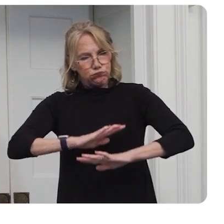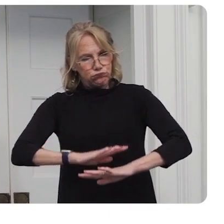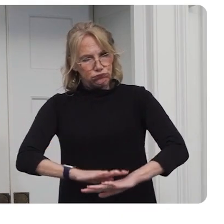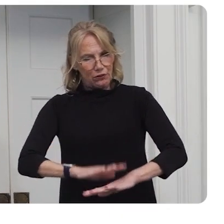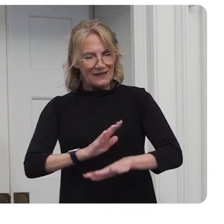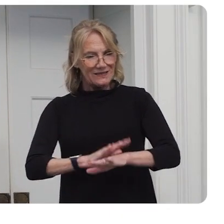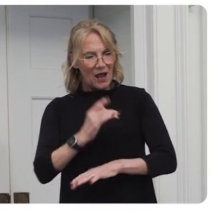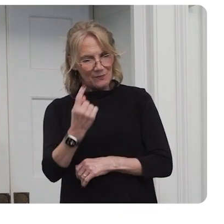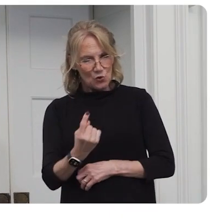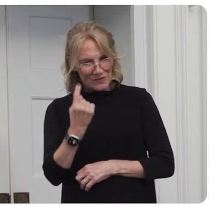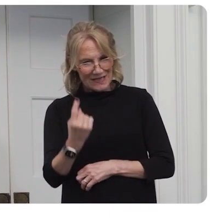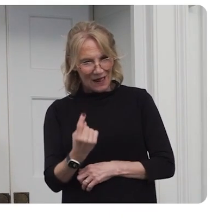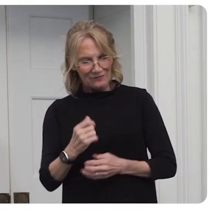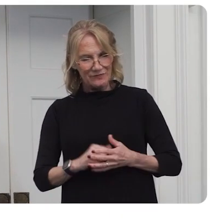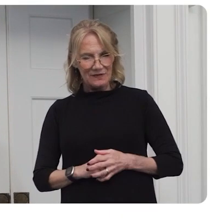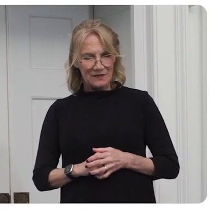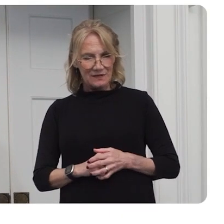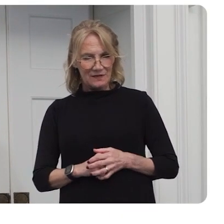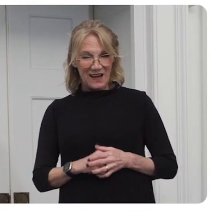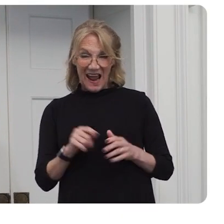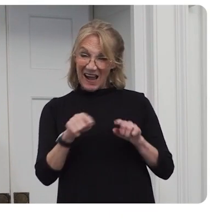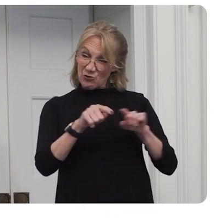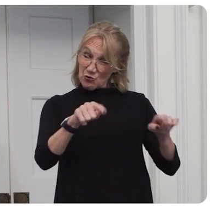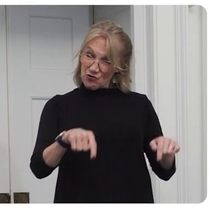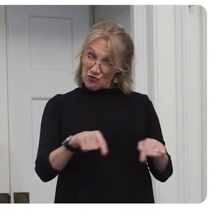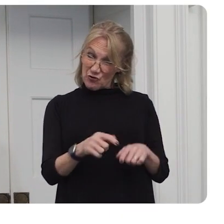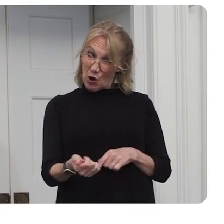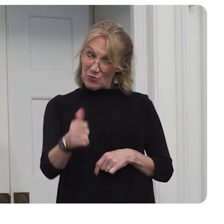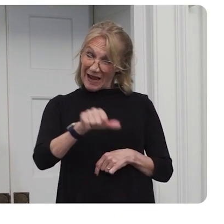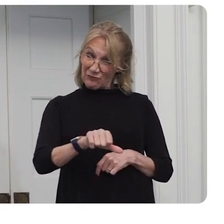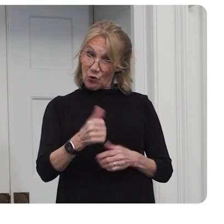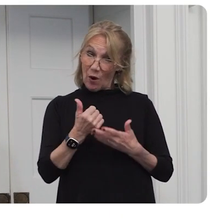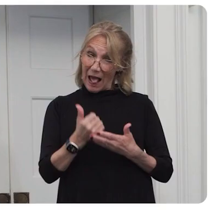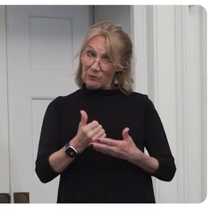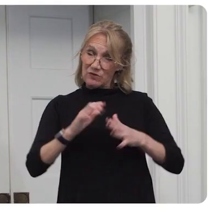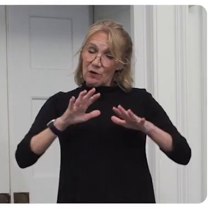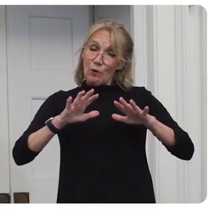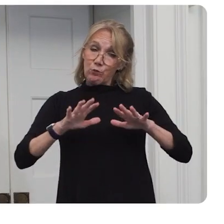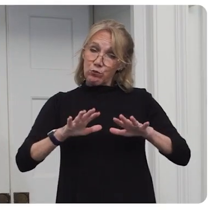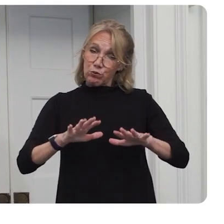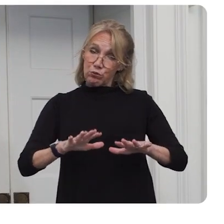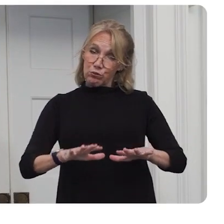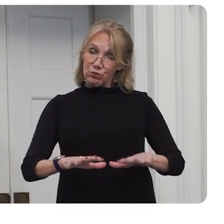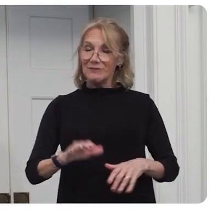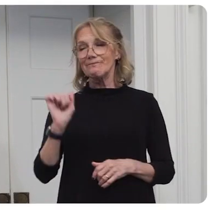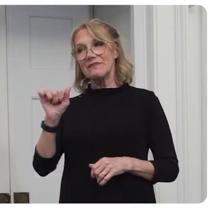yeah. And having your studio next door, does that help you breathe? Yeah, it does.